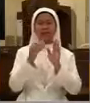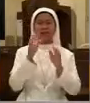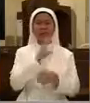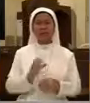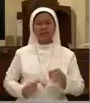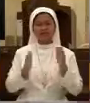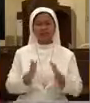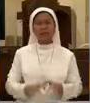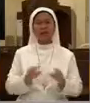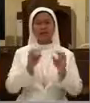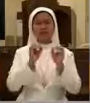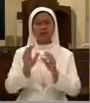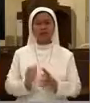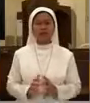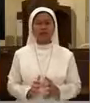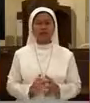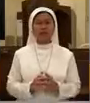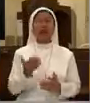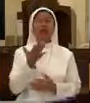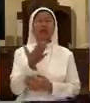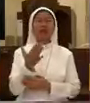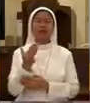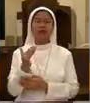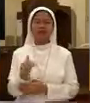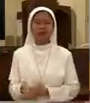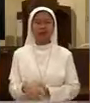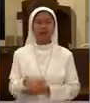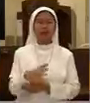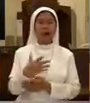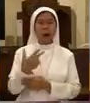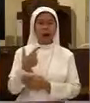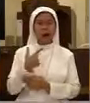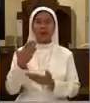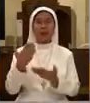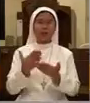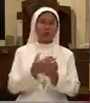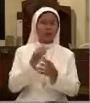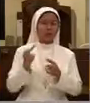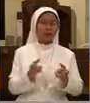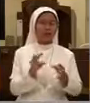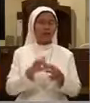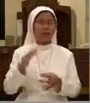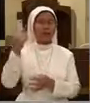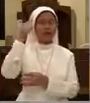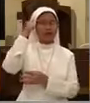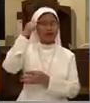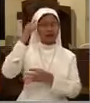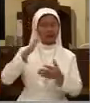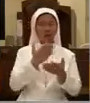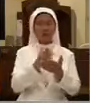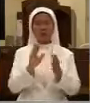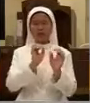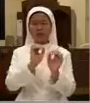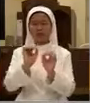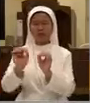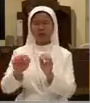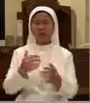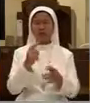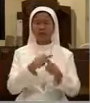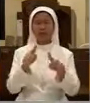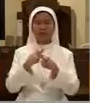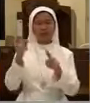They would rather side with new ways of thinking and philosophies, etc., no,